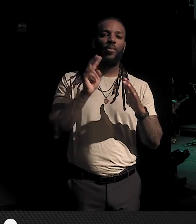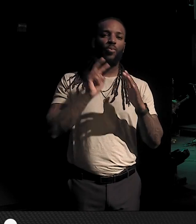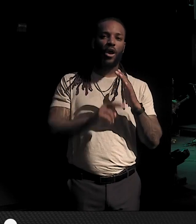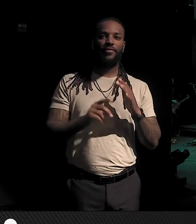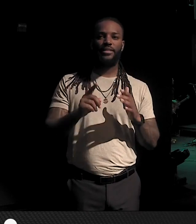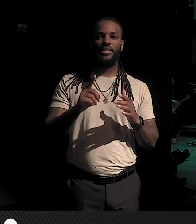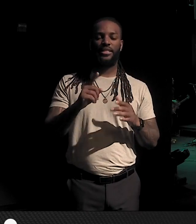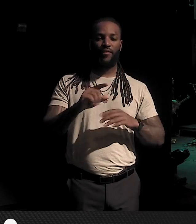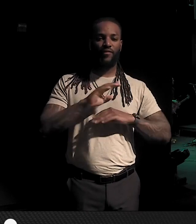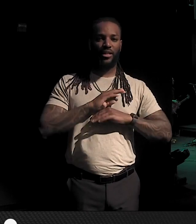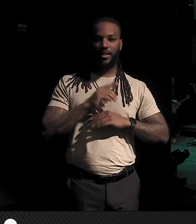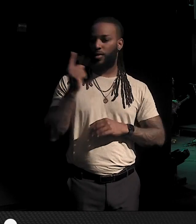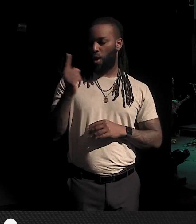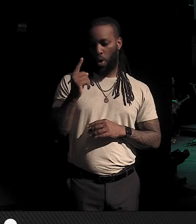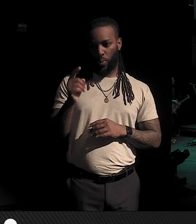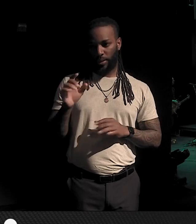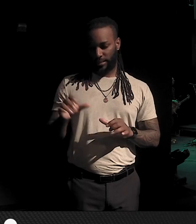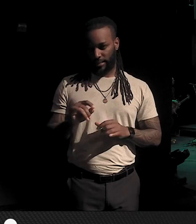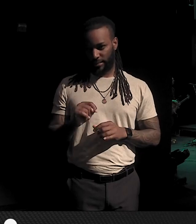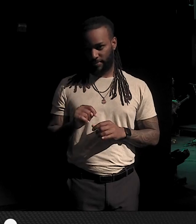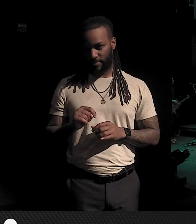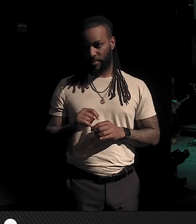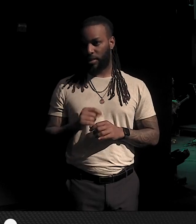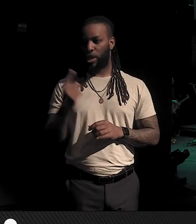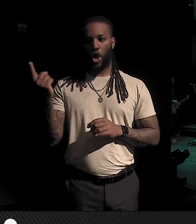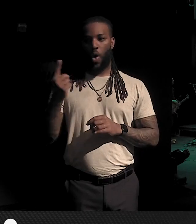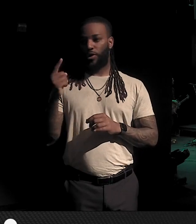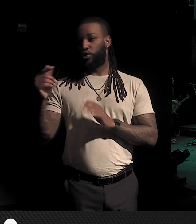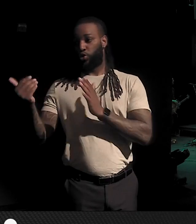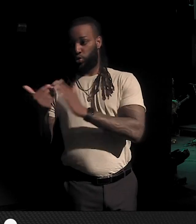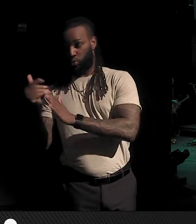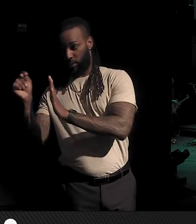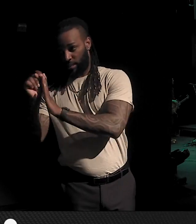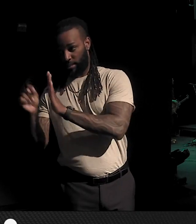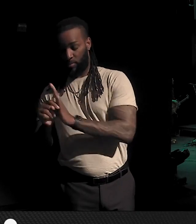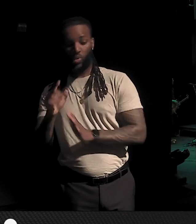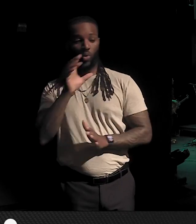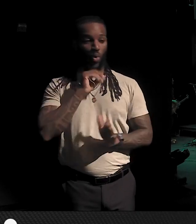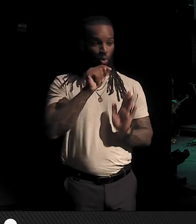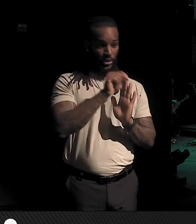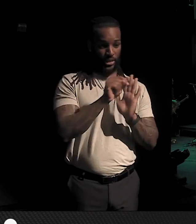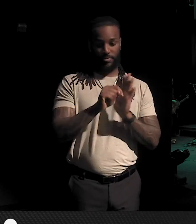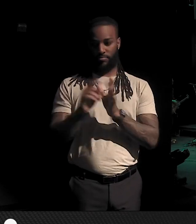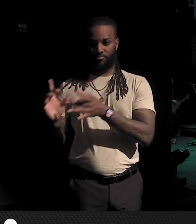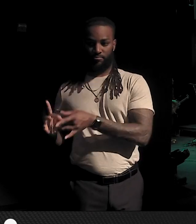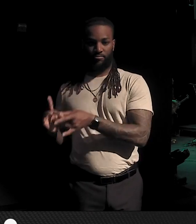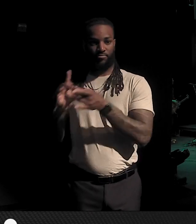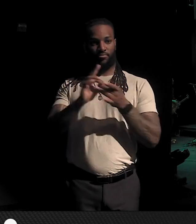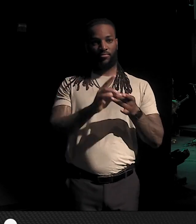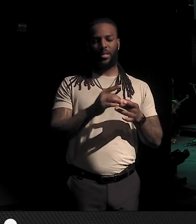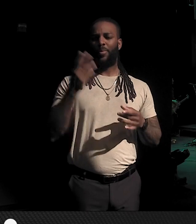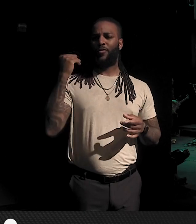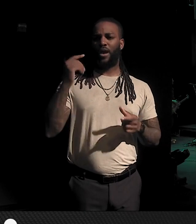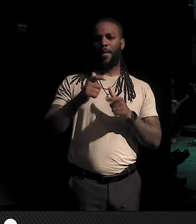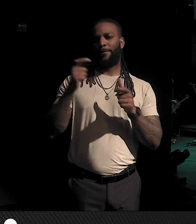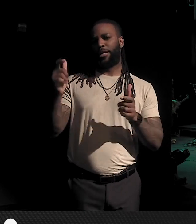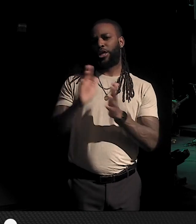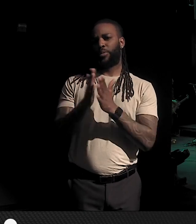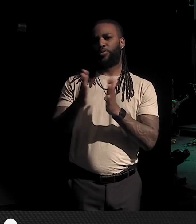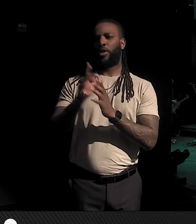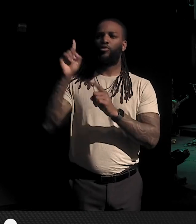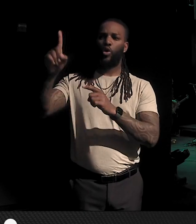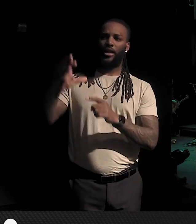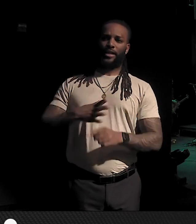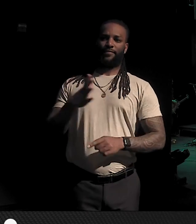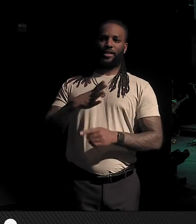fulfilling, because he always is. This is how we sew that Bible together. Once upon a time, we had big books and had to go to fancy schools to figure it all out.